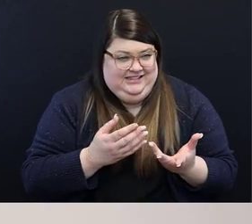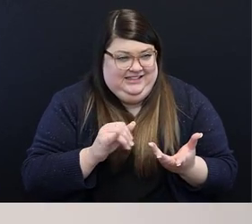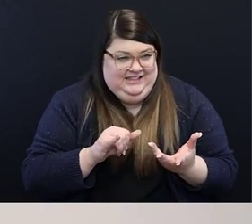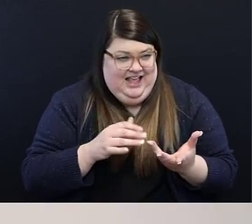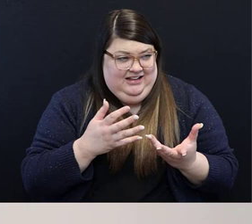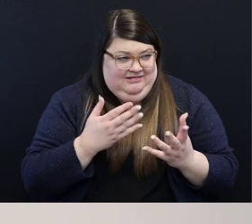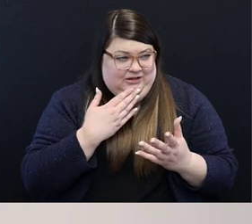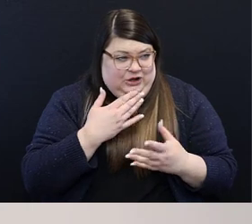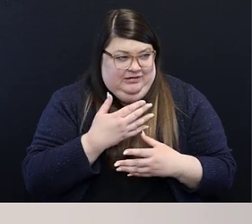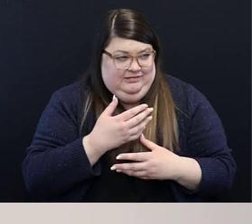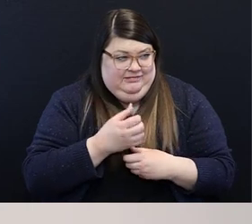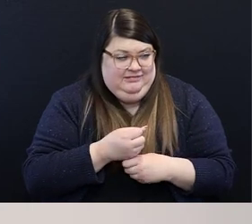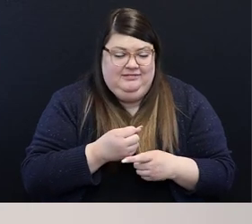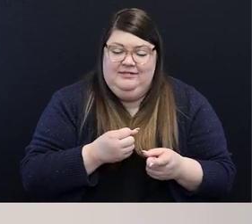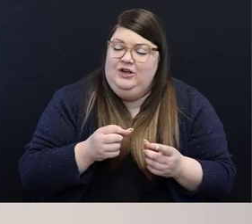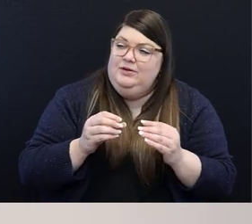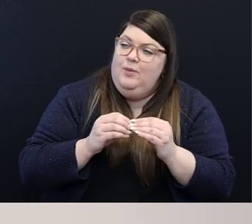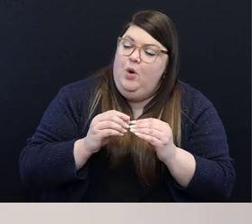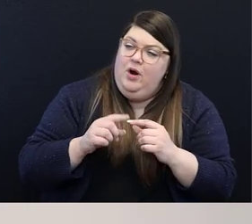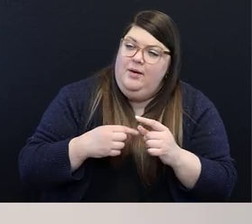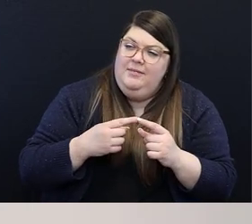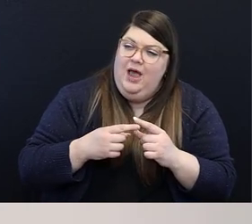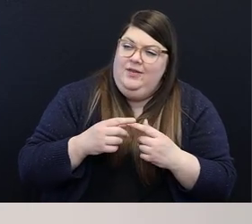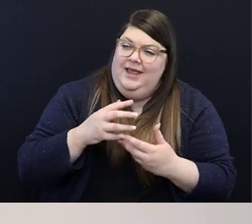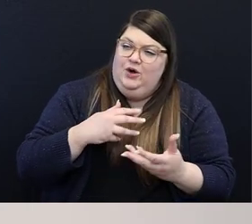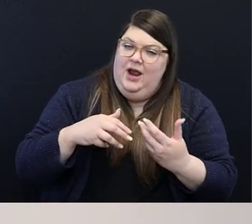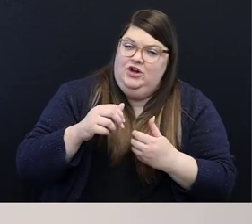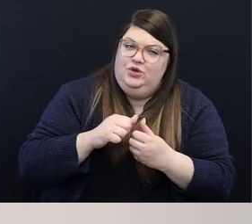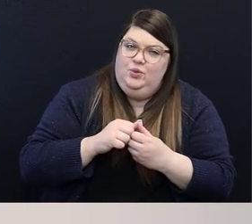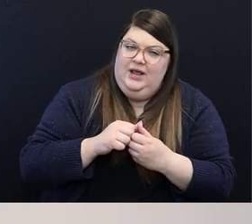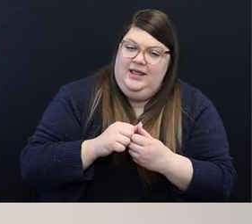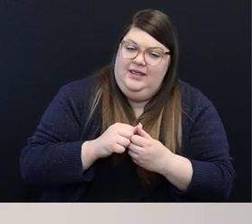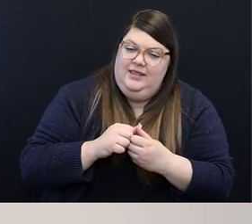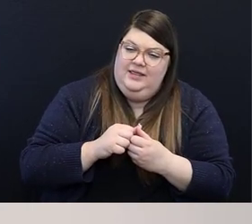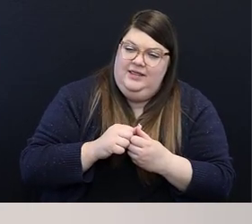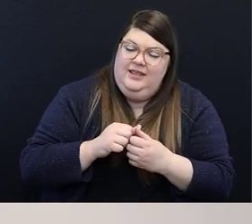did I get that? Well, it was more about the interaction with the